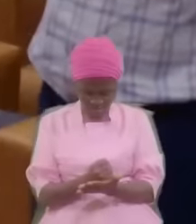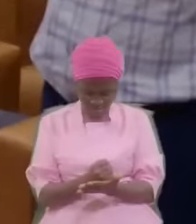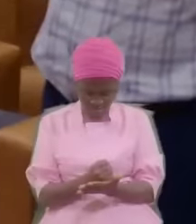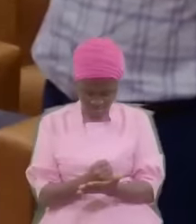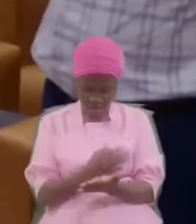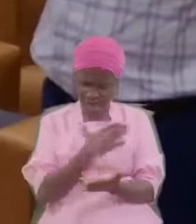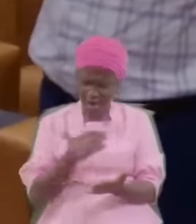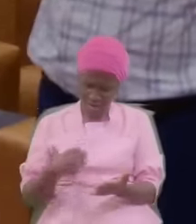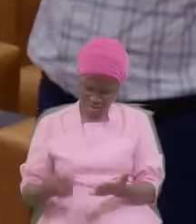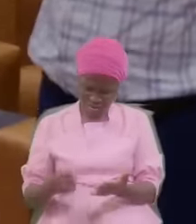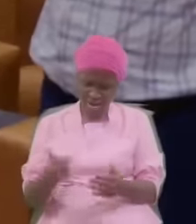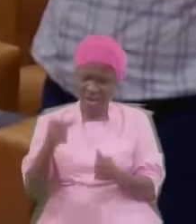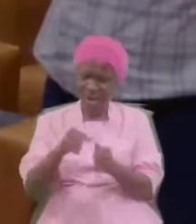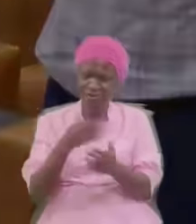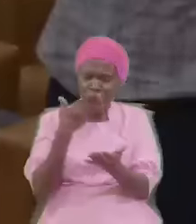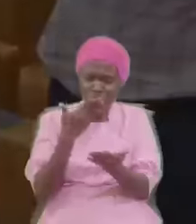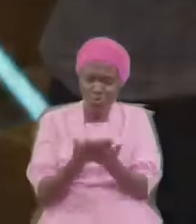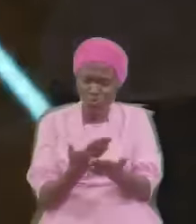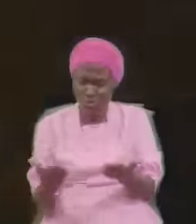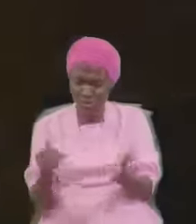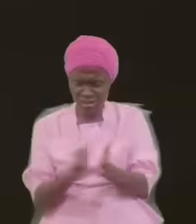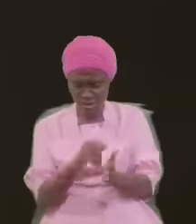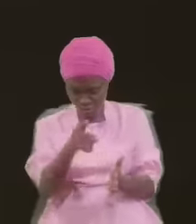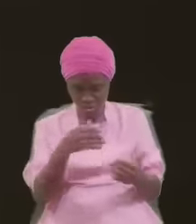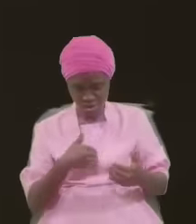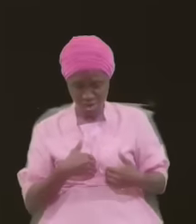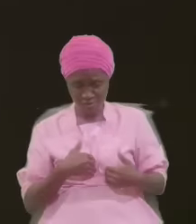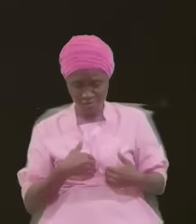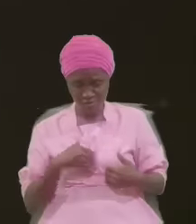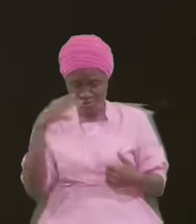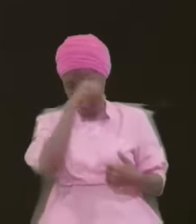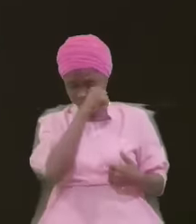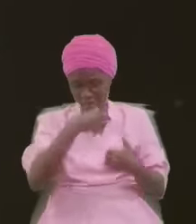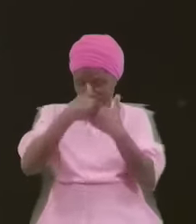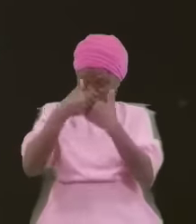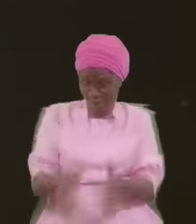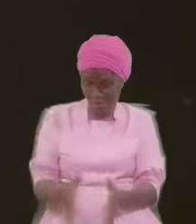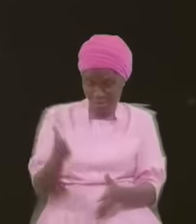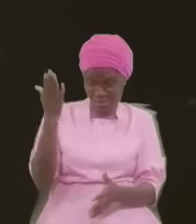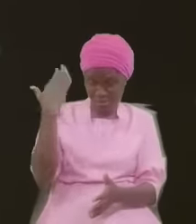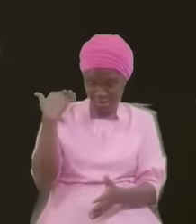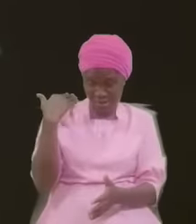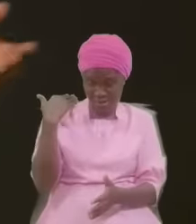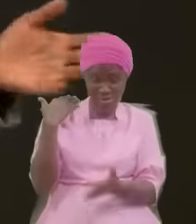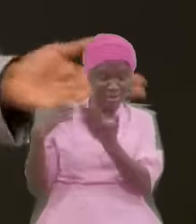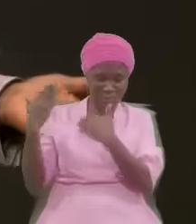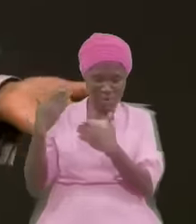And every good thing you have lost in the past, restoration now.